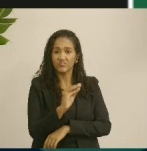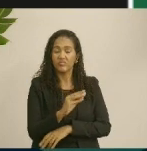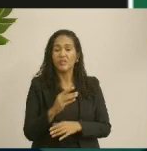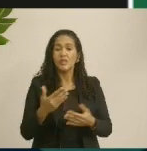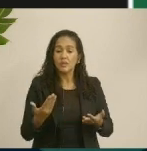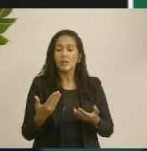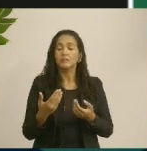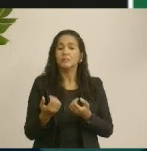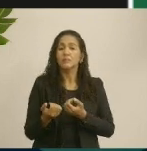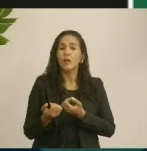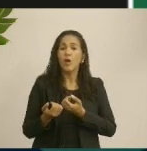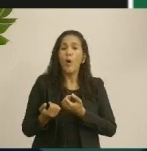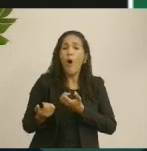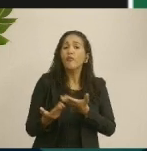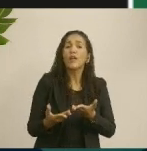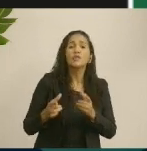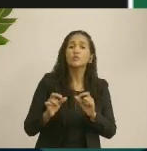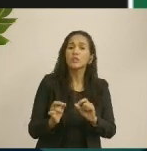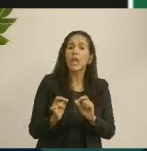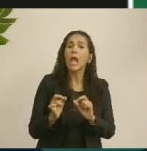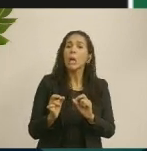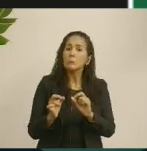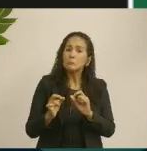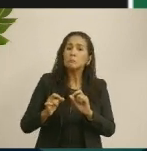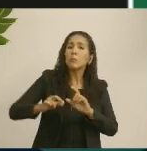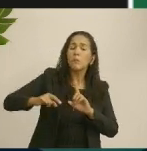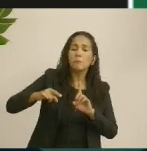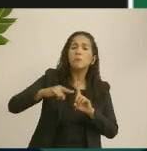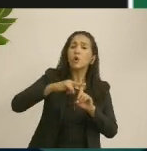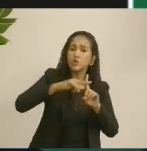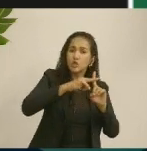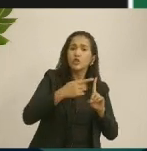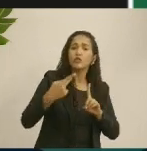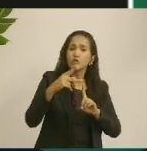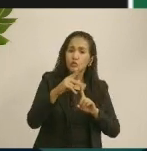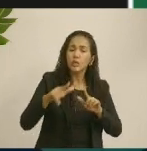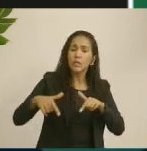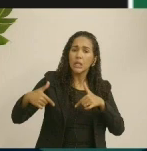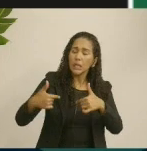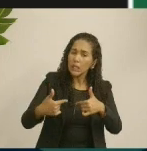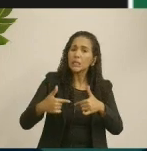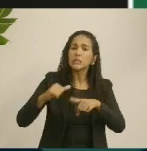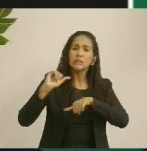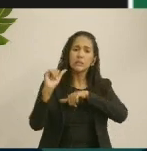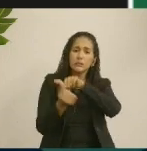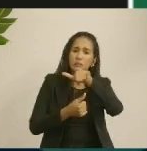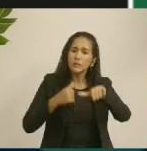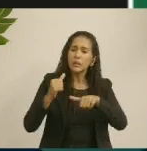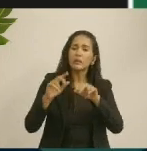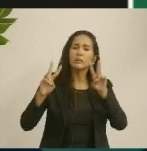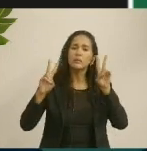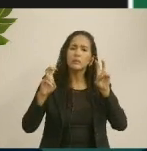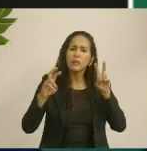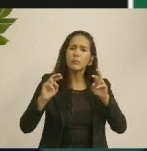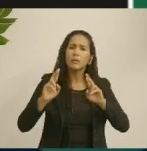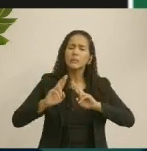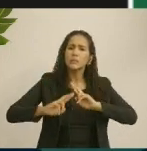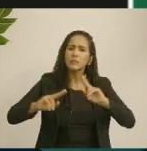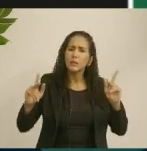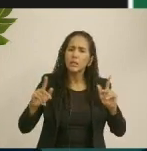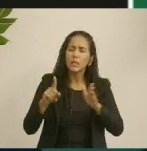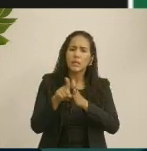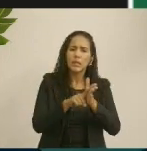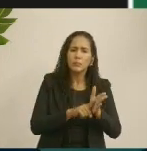and which I truly believe is transformative. It's a different approach than the traditional R&D approach of